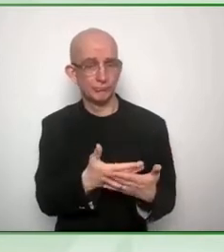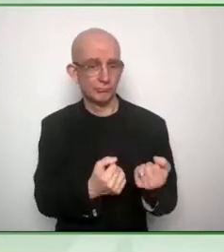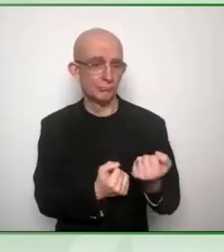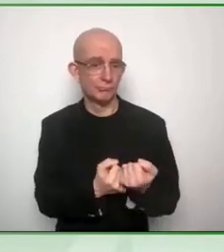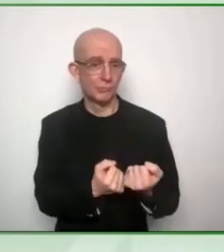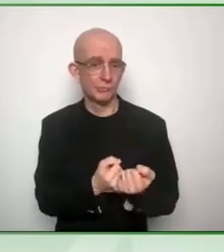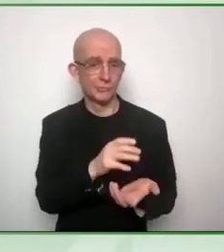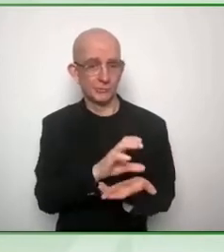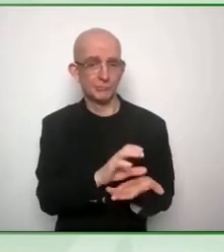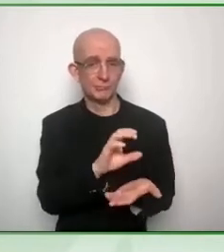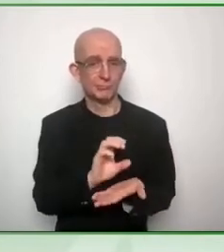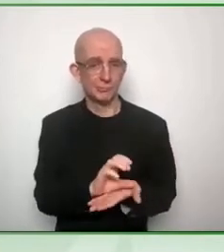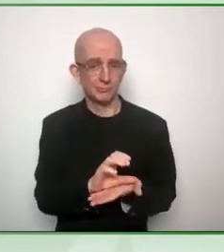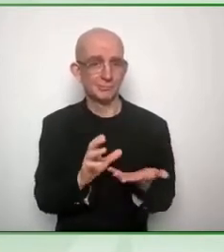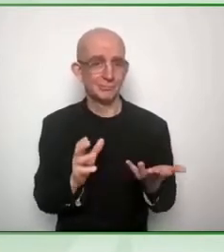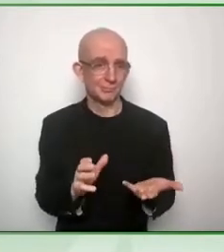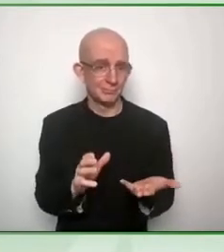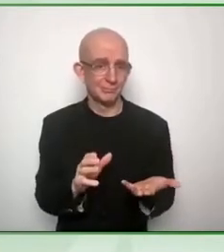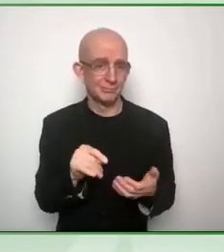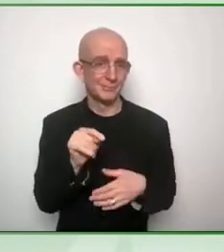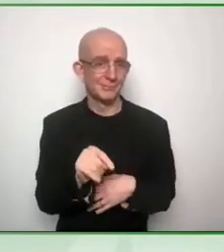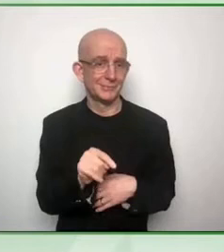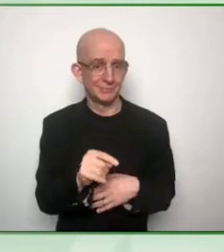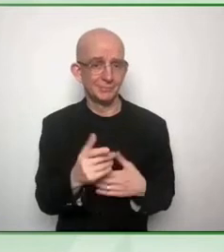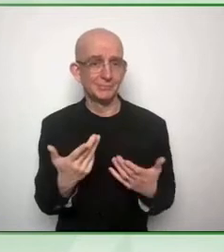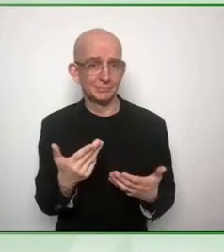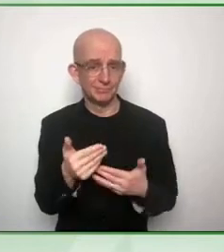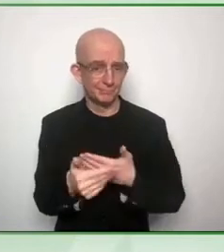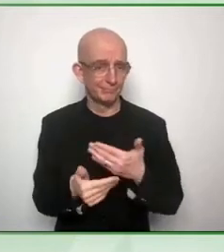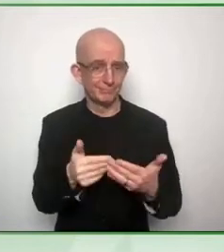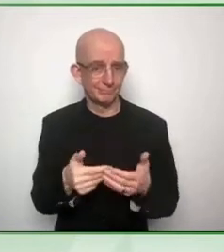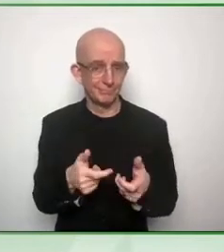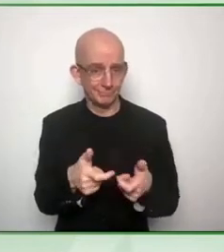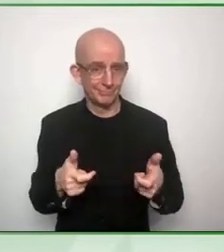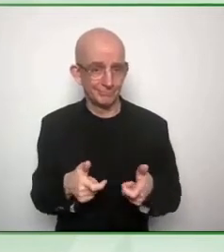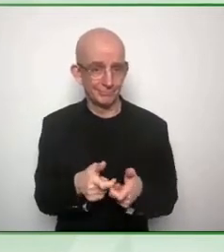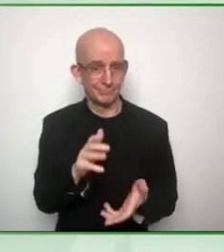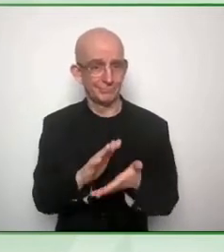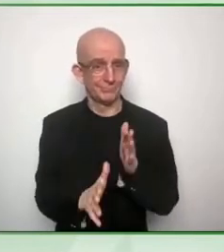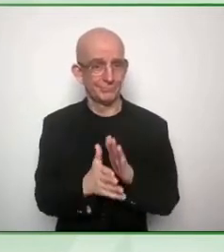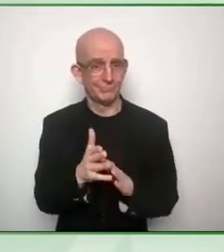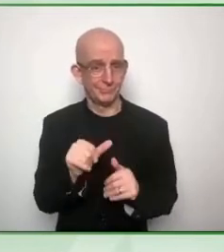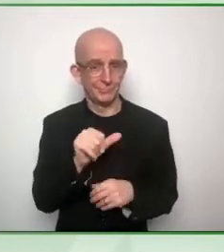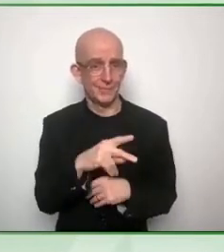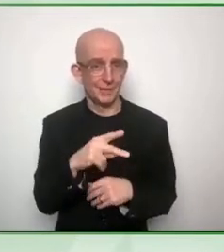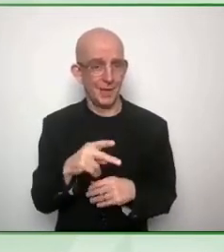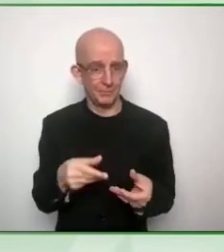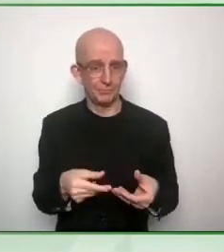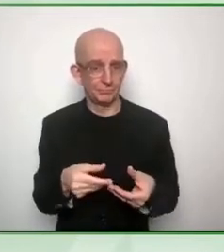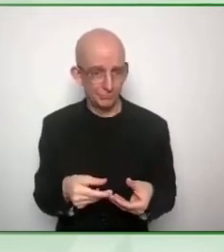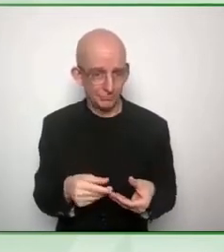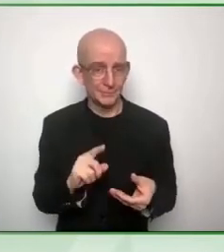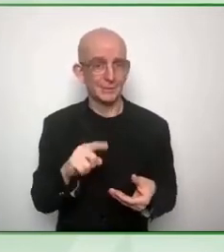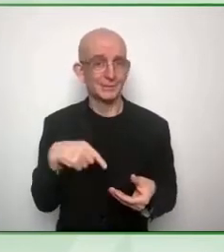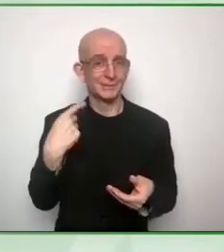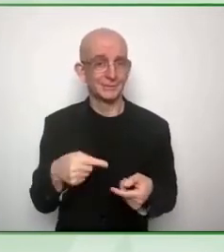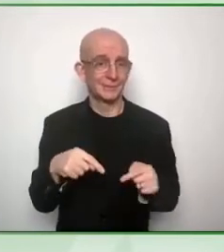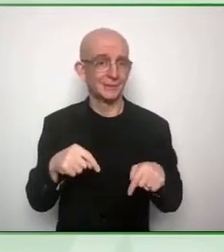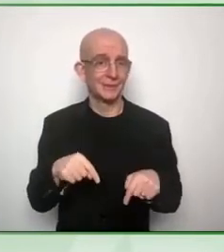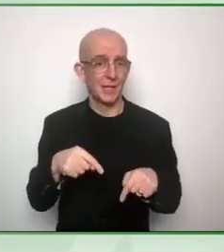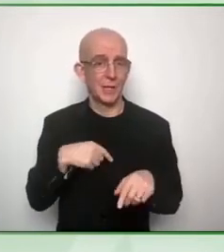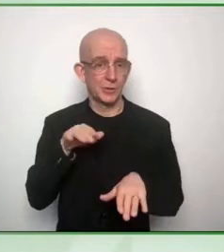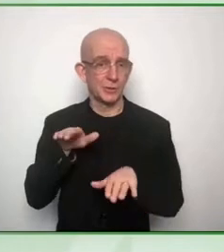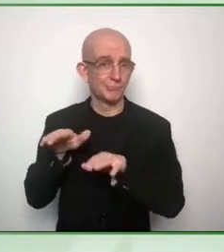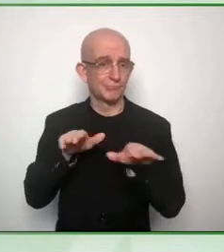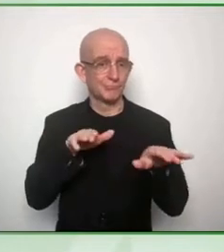project, which is in collaboration with that technology company, technology agency. That they would basically help